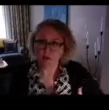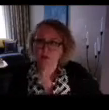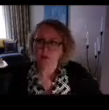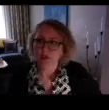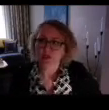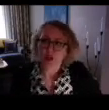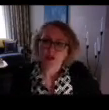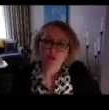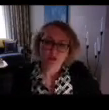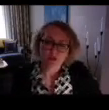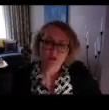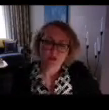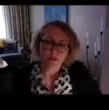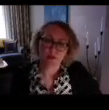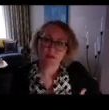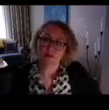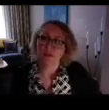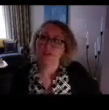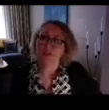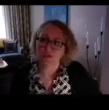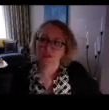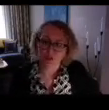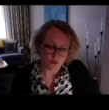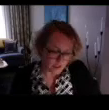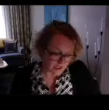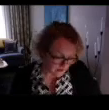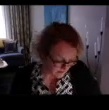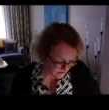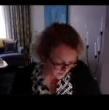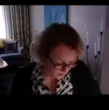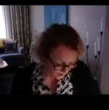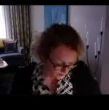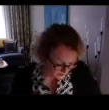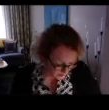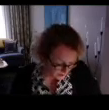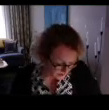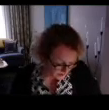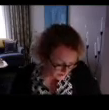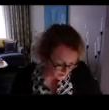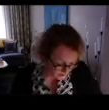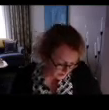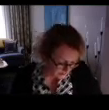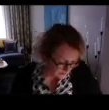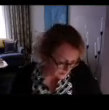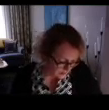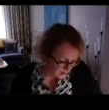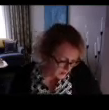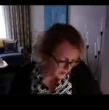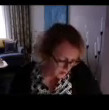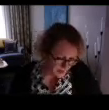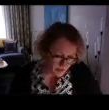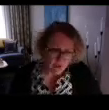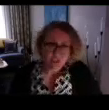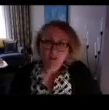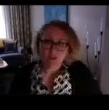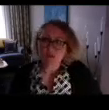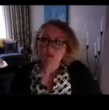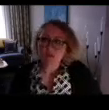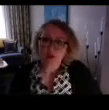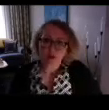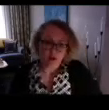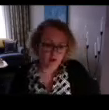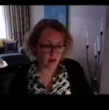book, we really tried to think about the relationship between these borders, between these places, and